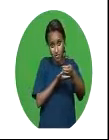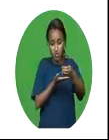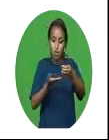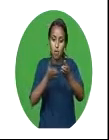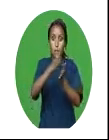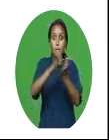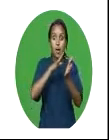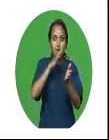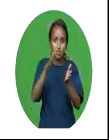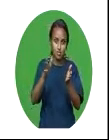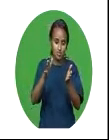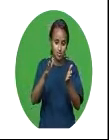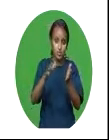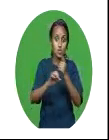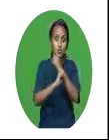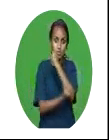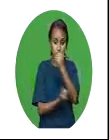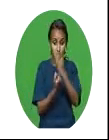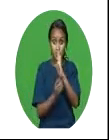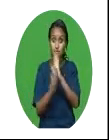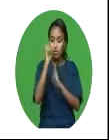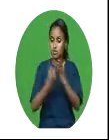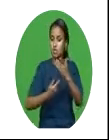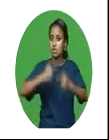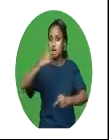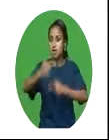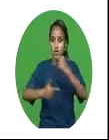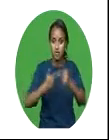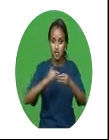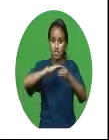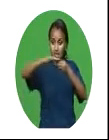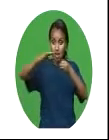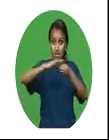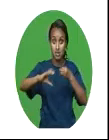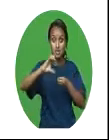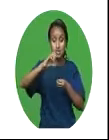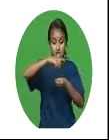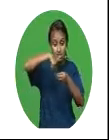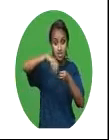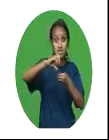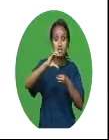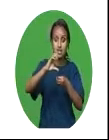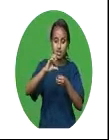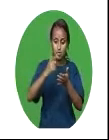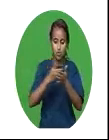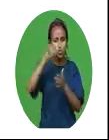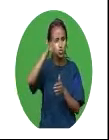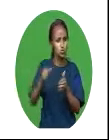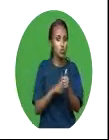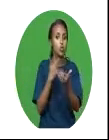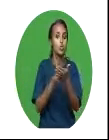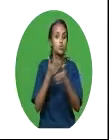path. In order to develop the pattern of a truncated cylinder, we should follow the following